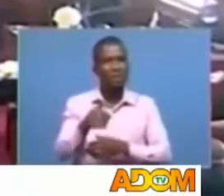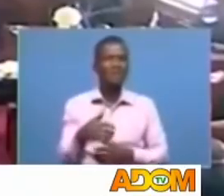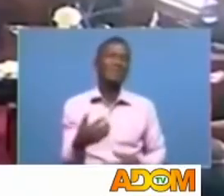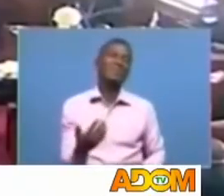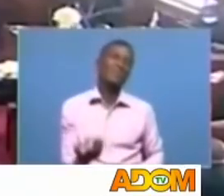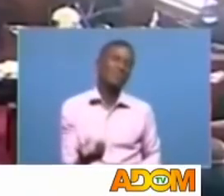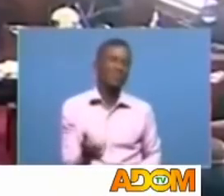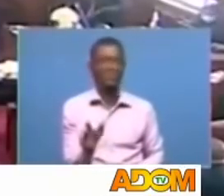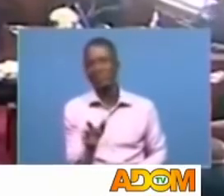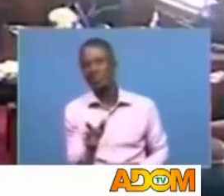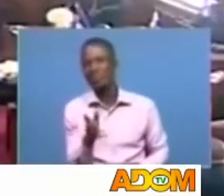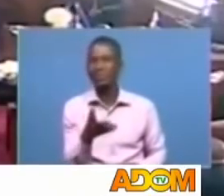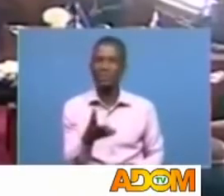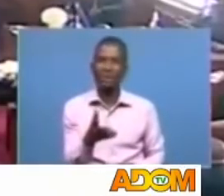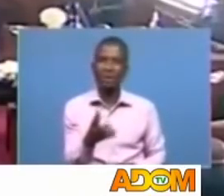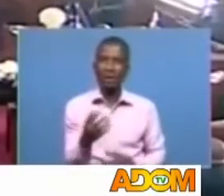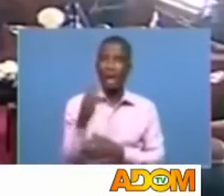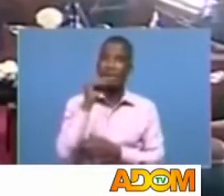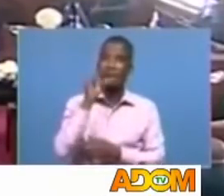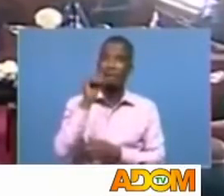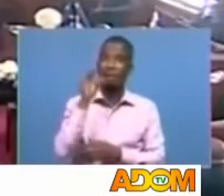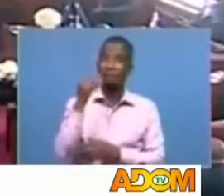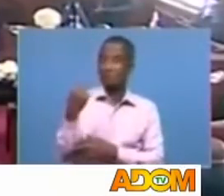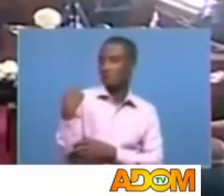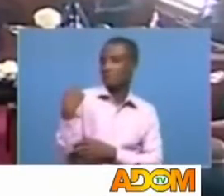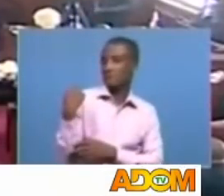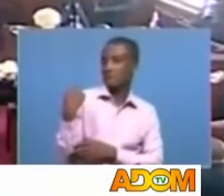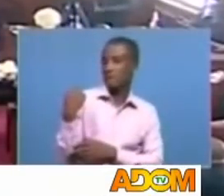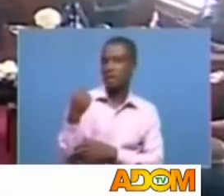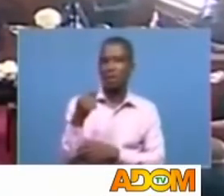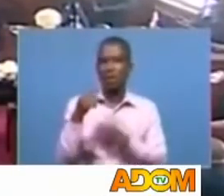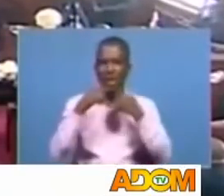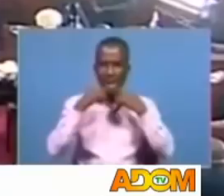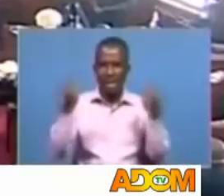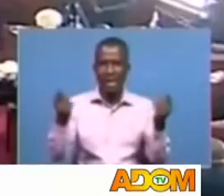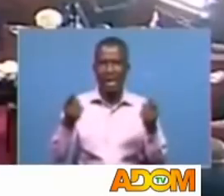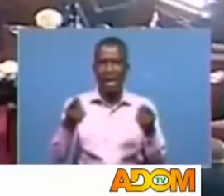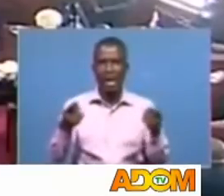you announced that you had closed your case, what did you mean?